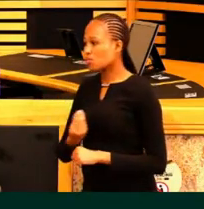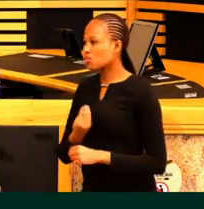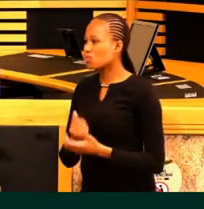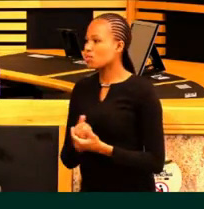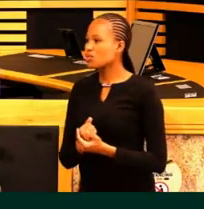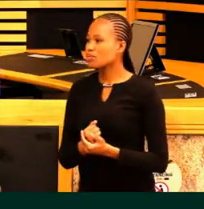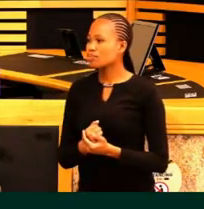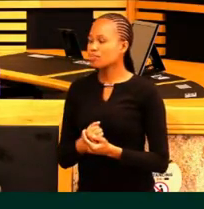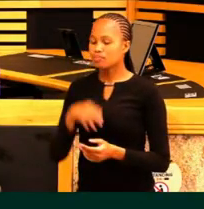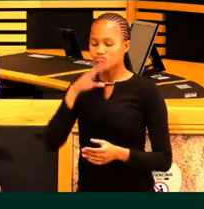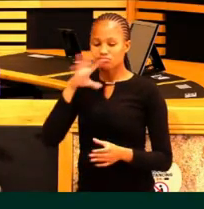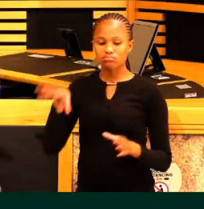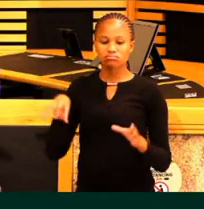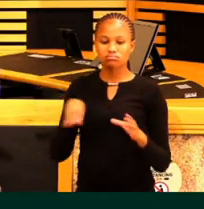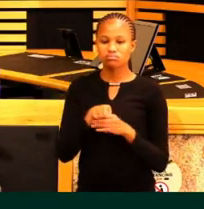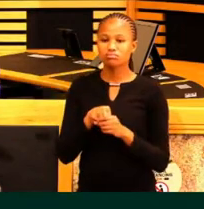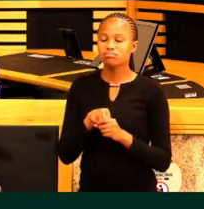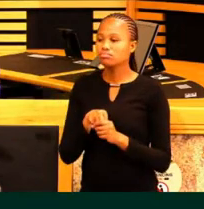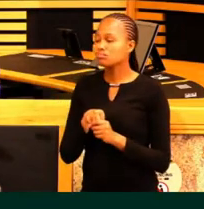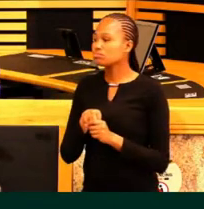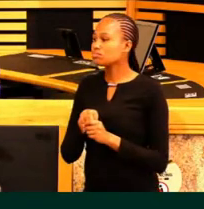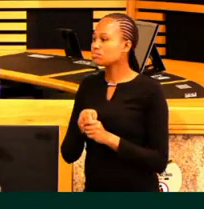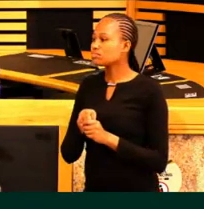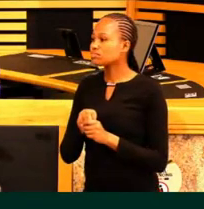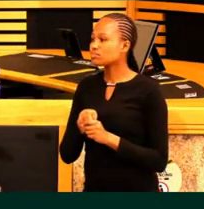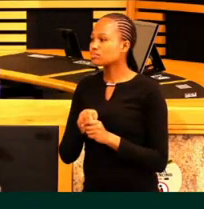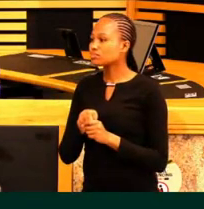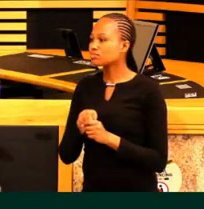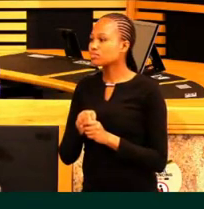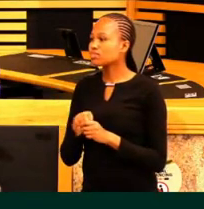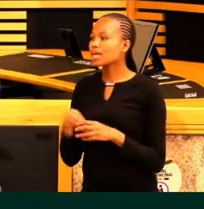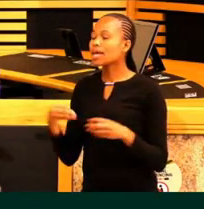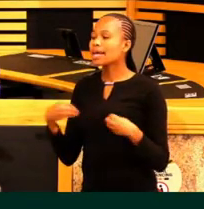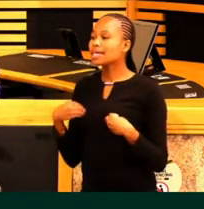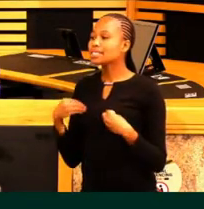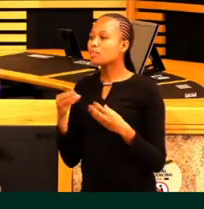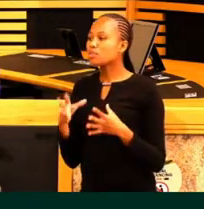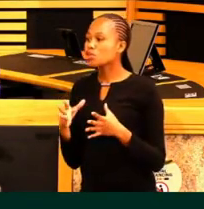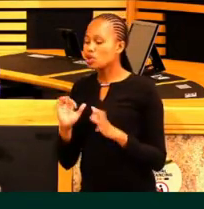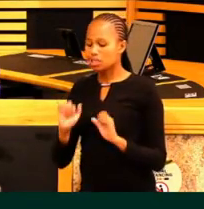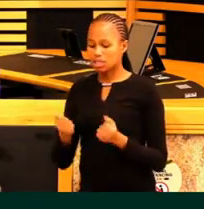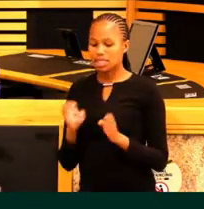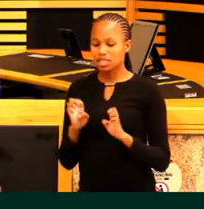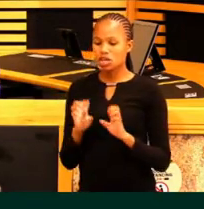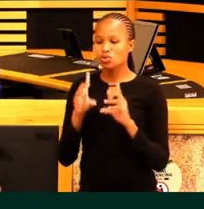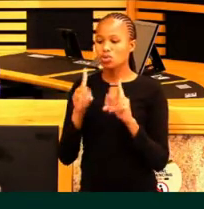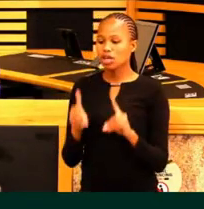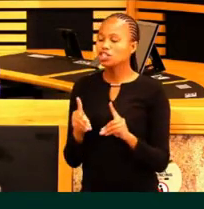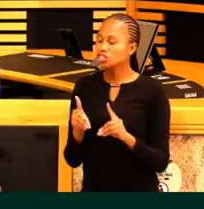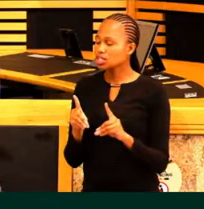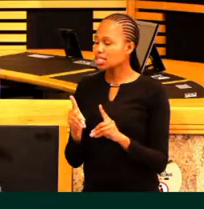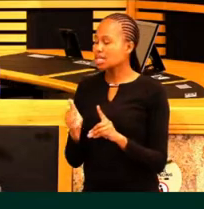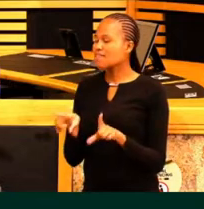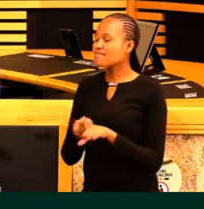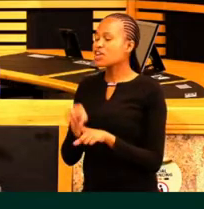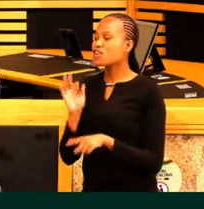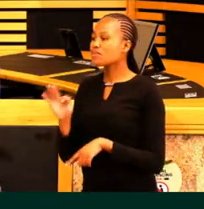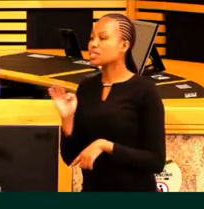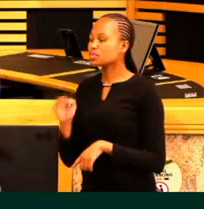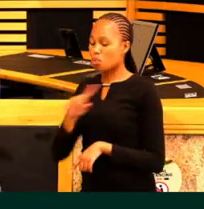to be part of the entrepreneurs stands the education even fashionable because later